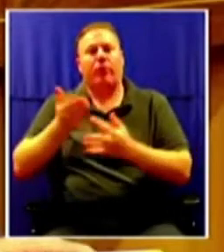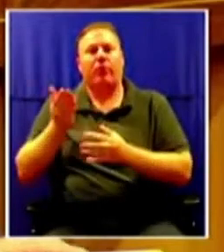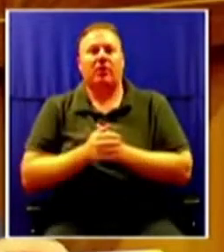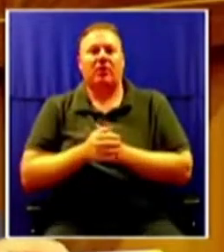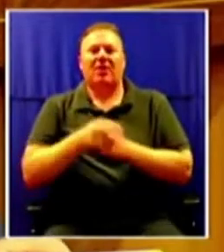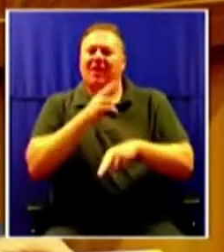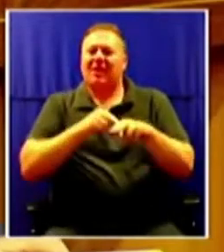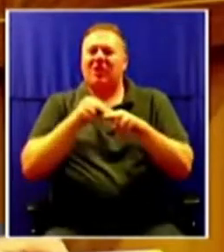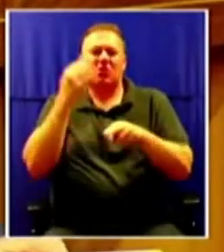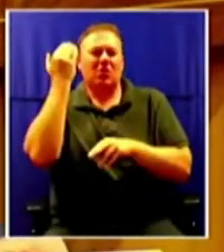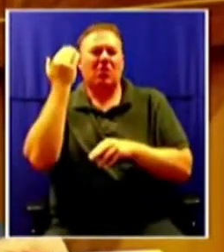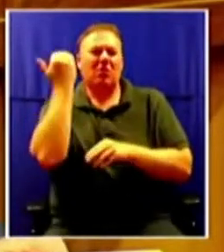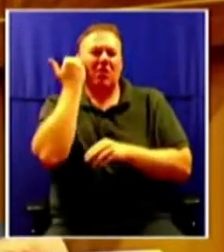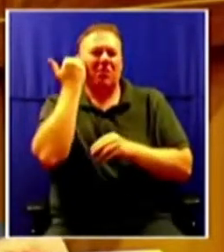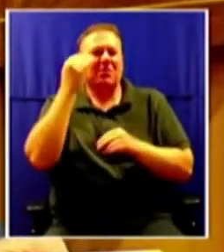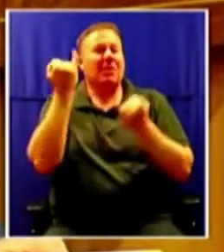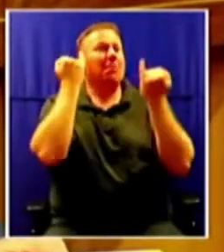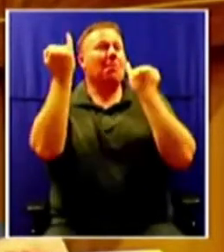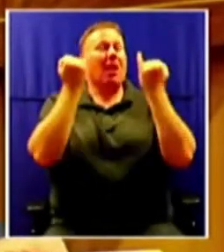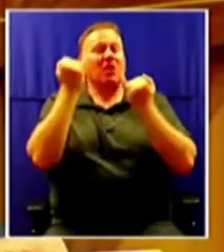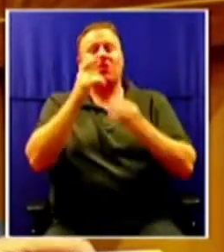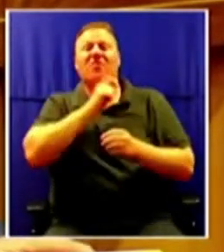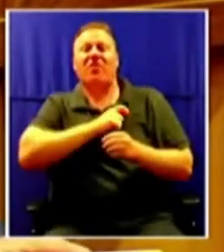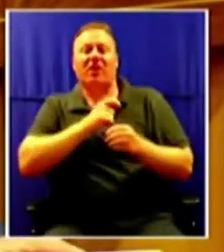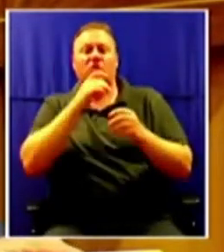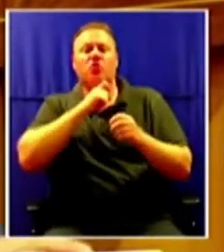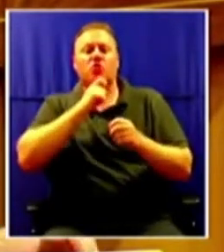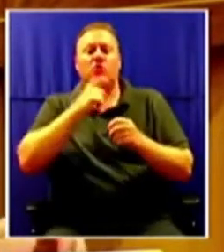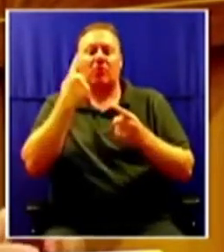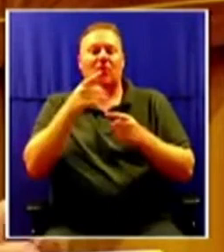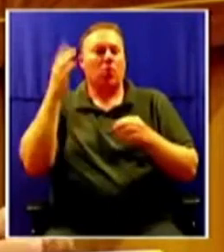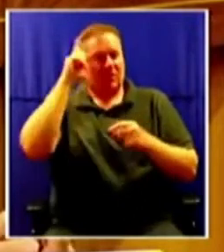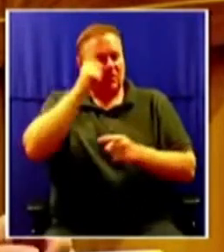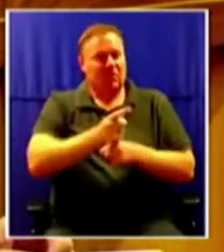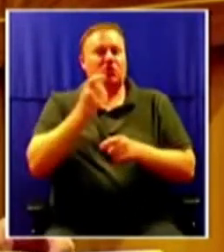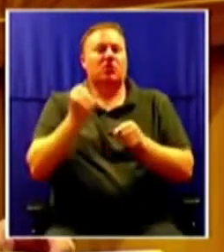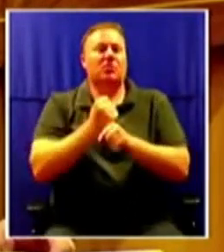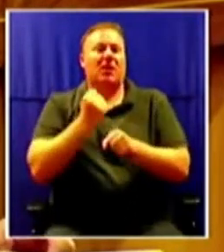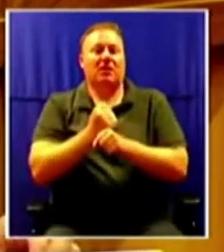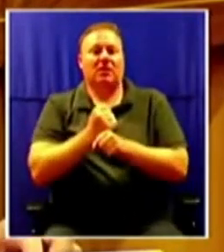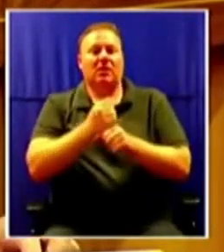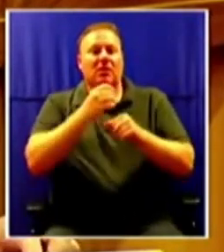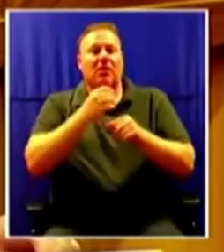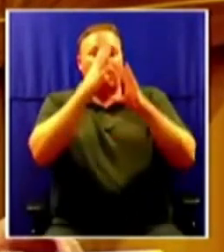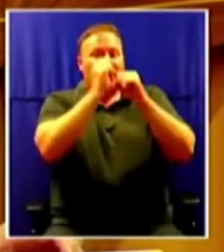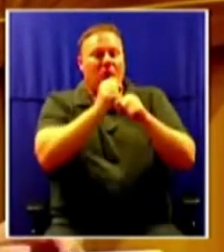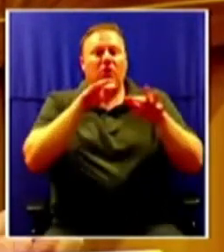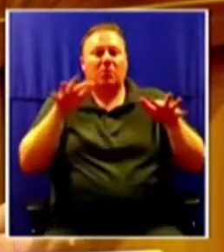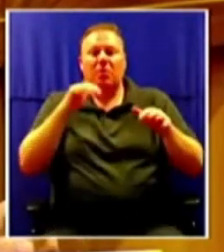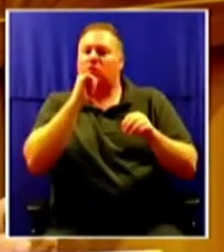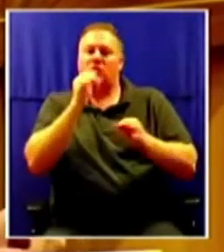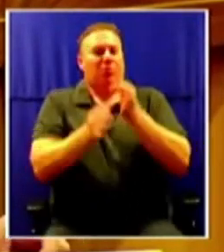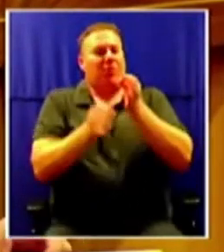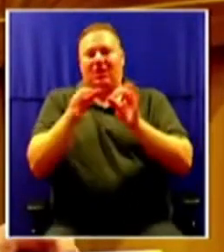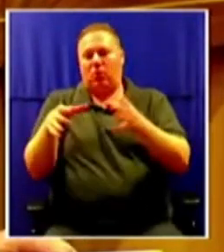made decisions based on facts, decisions that benefited the citizens and not the party elite. The Western Cape set the example